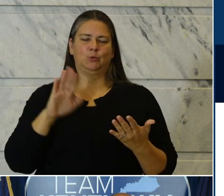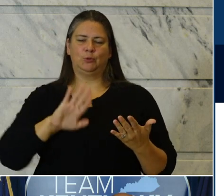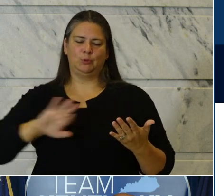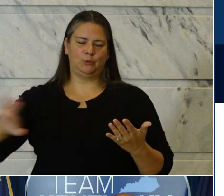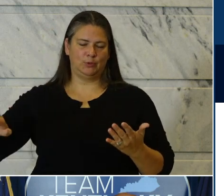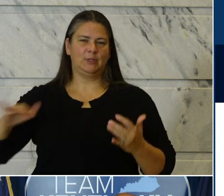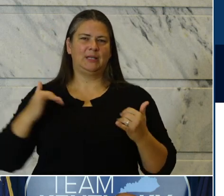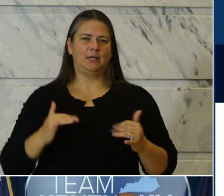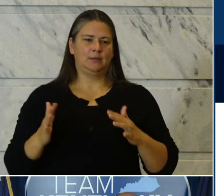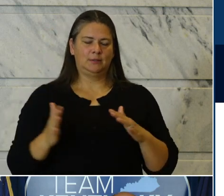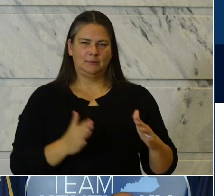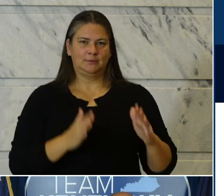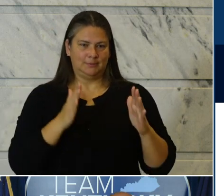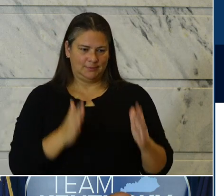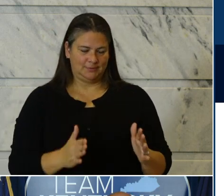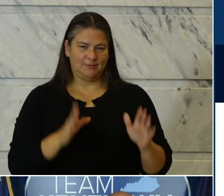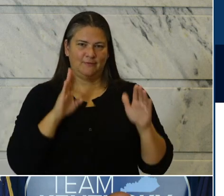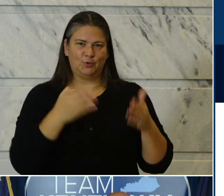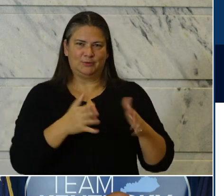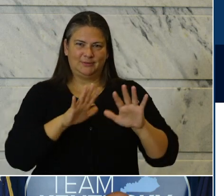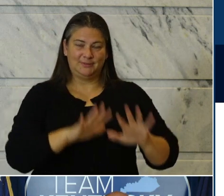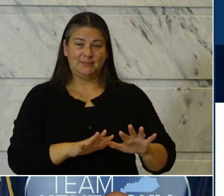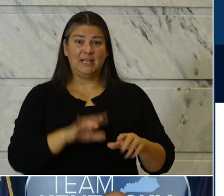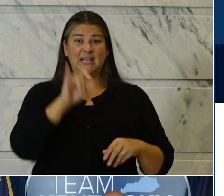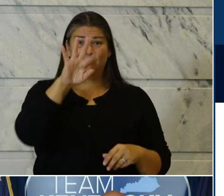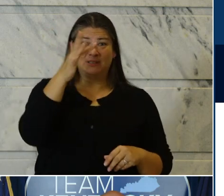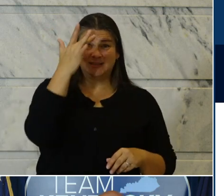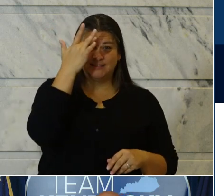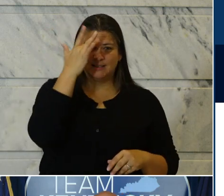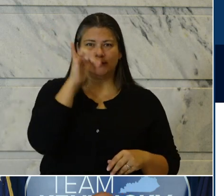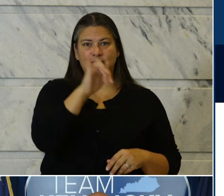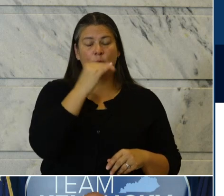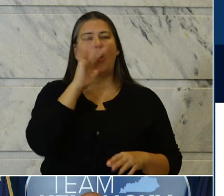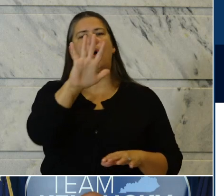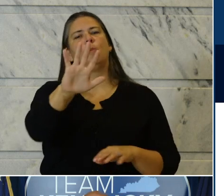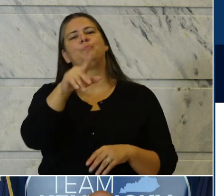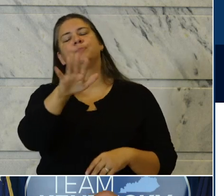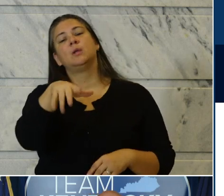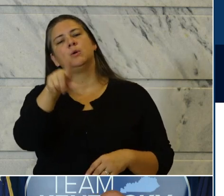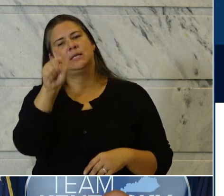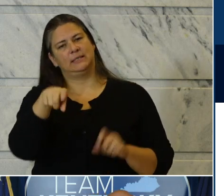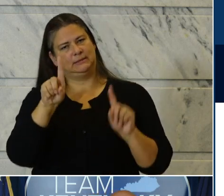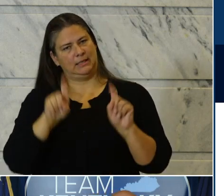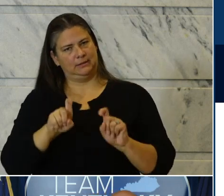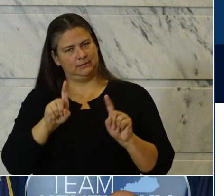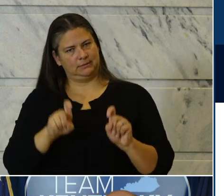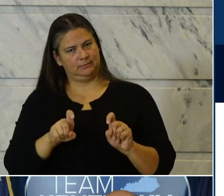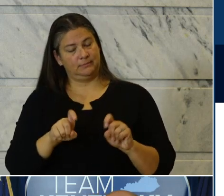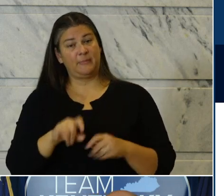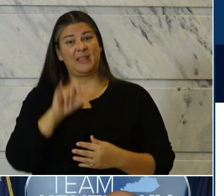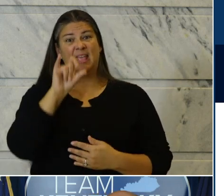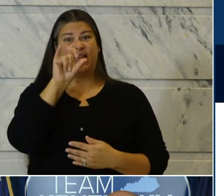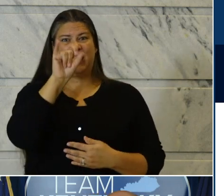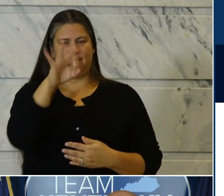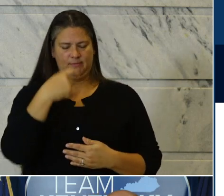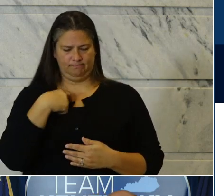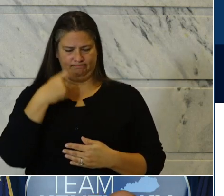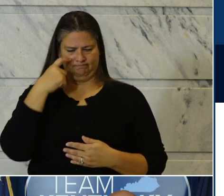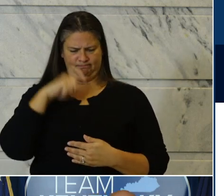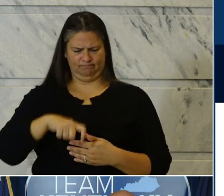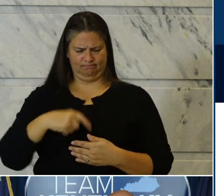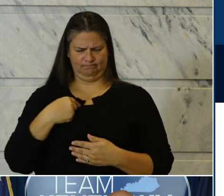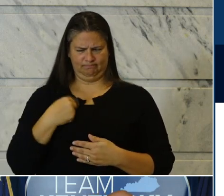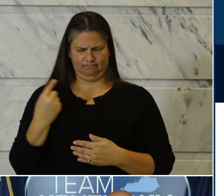I said, get your flu shot. If you're sick, stay home. Oh, and get tested. If you have symptoms or if you've had a